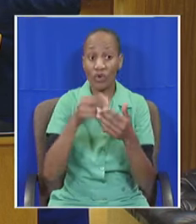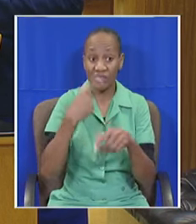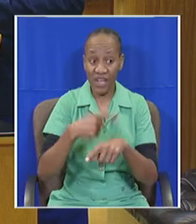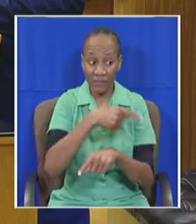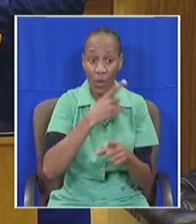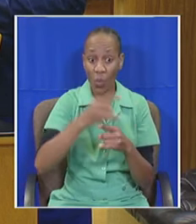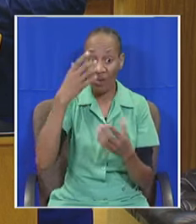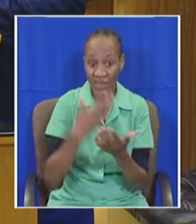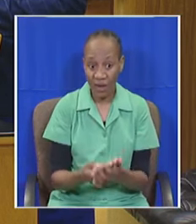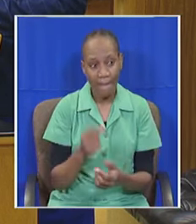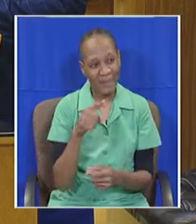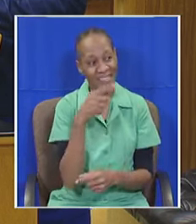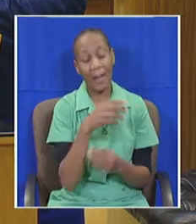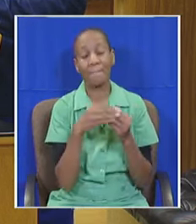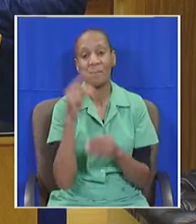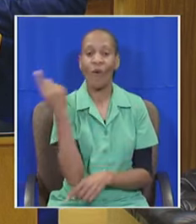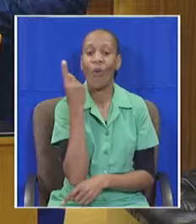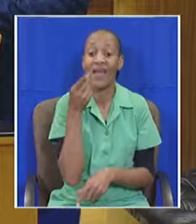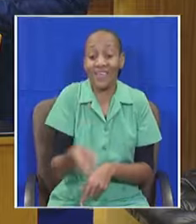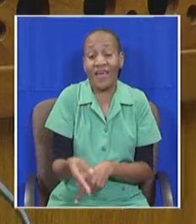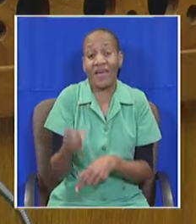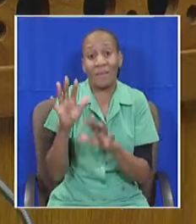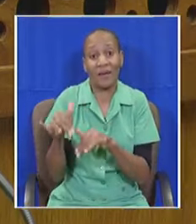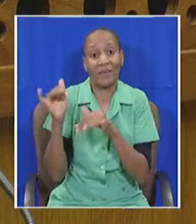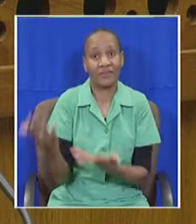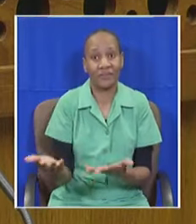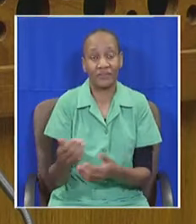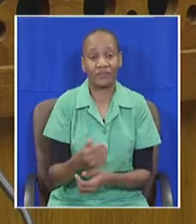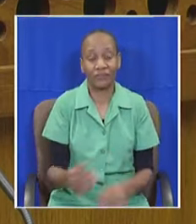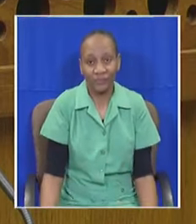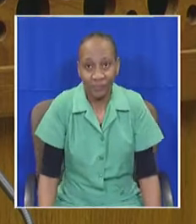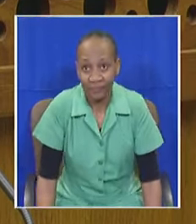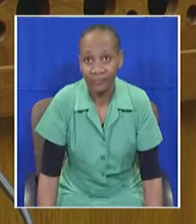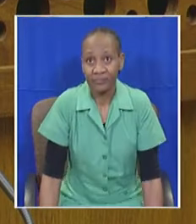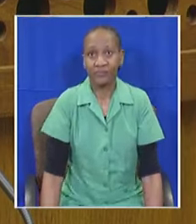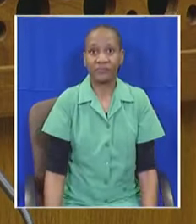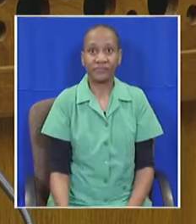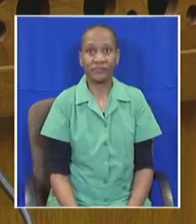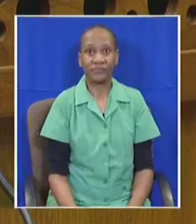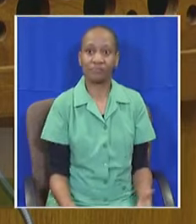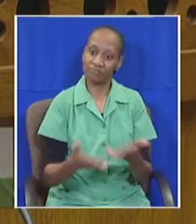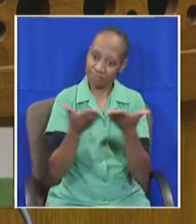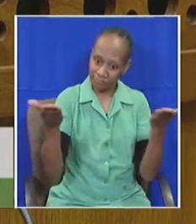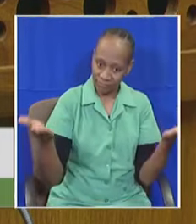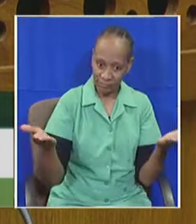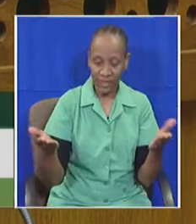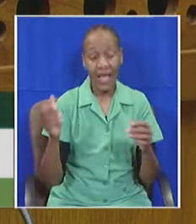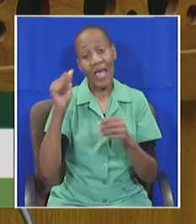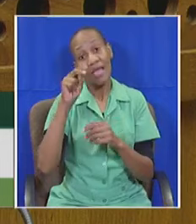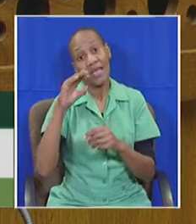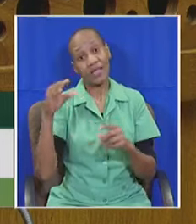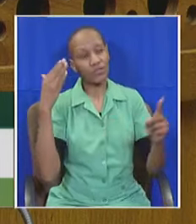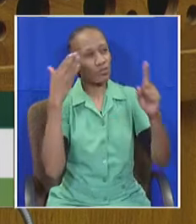only member in this House. Members, The main economic objective of the